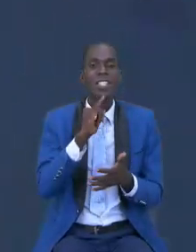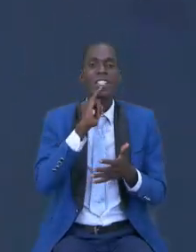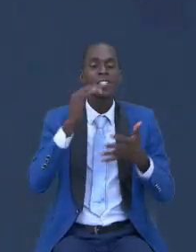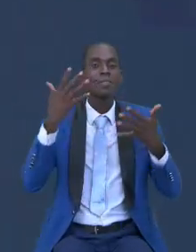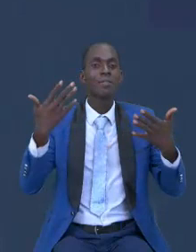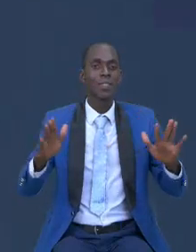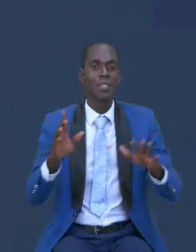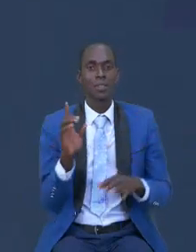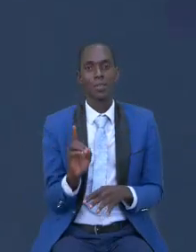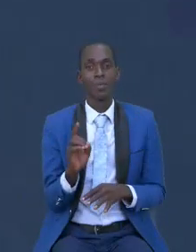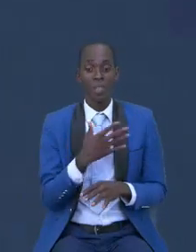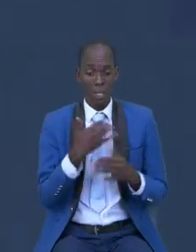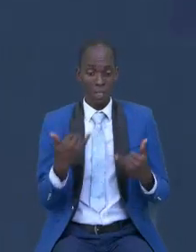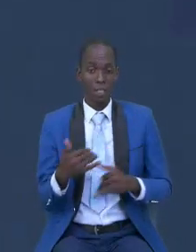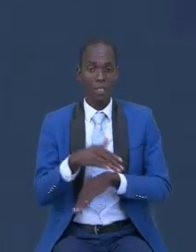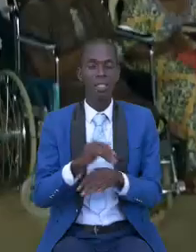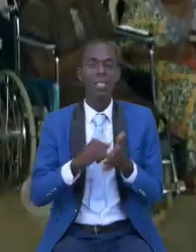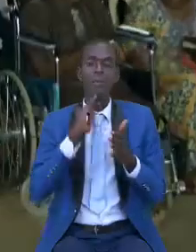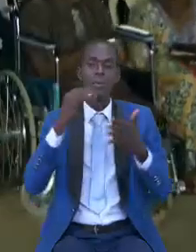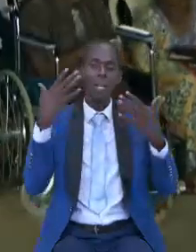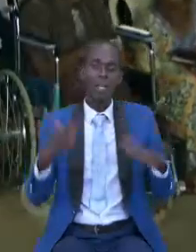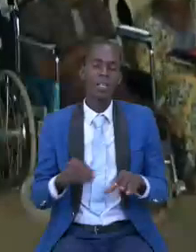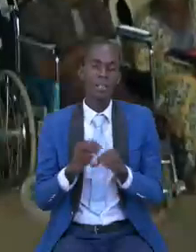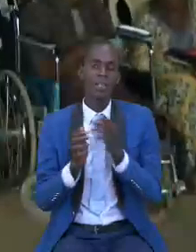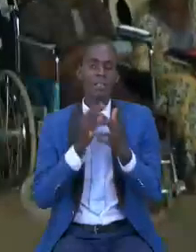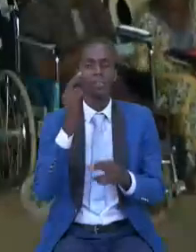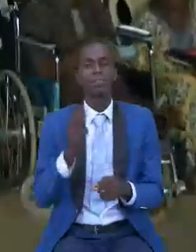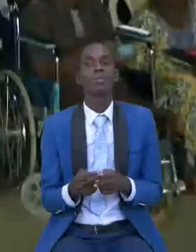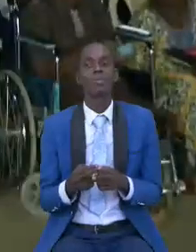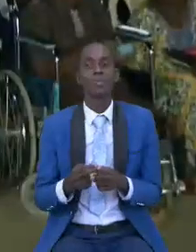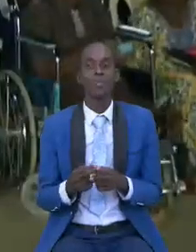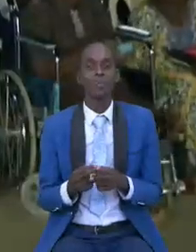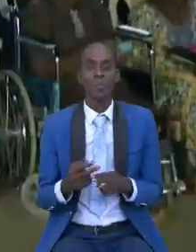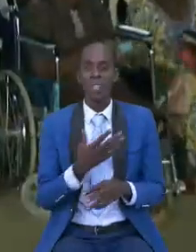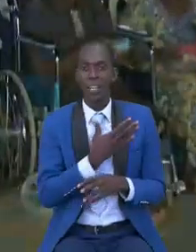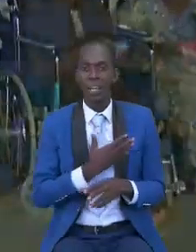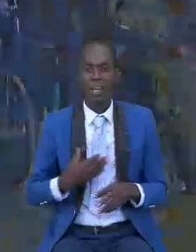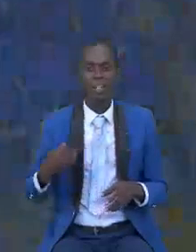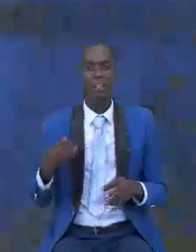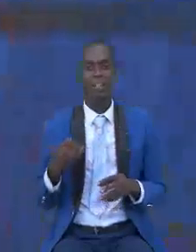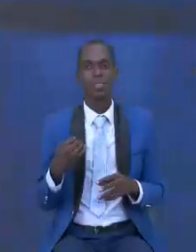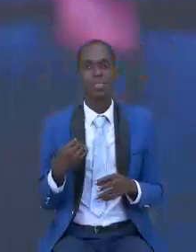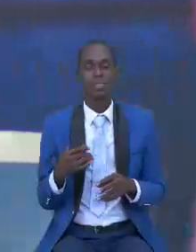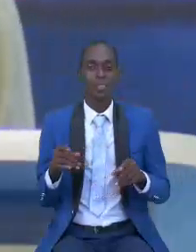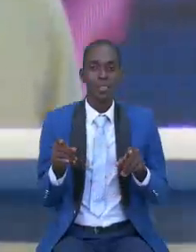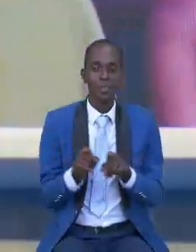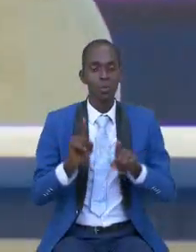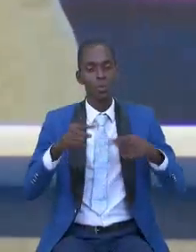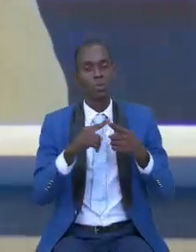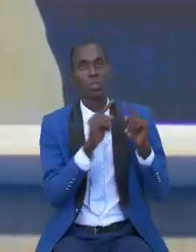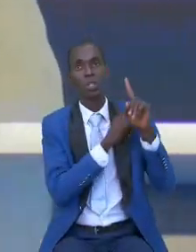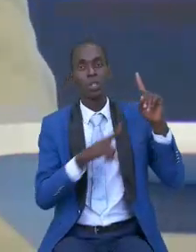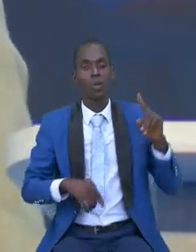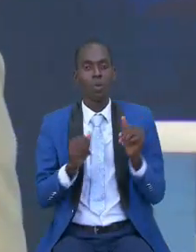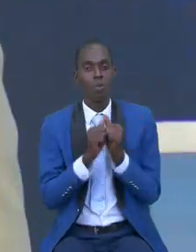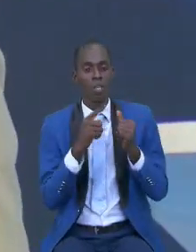finished. And tonight it is finished. And as you come to the Lord with the confidence that